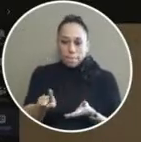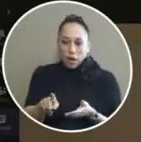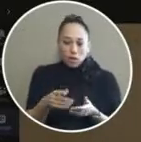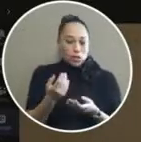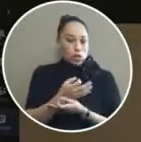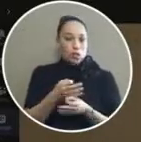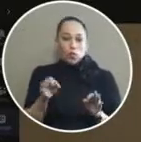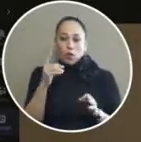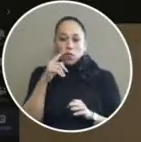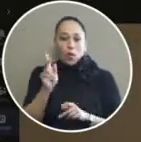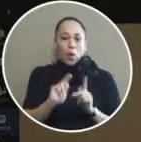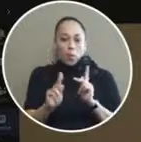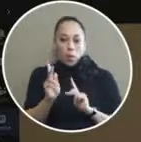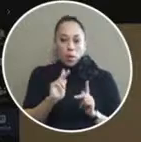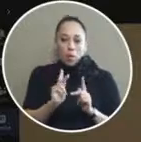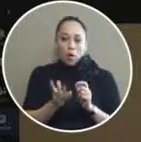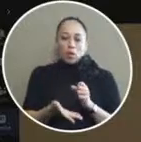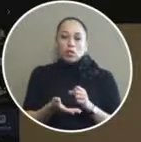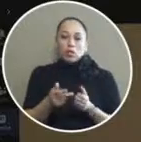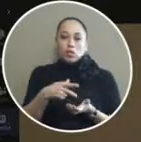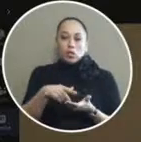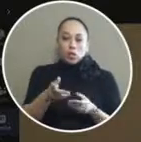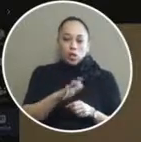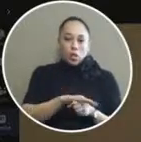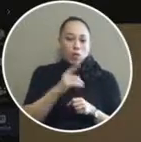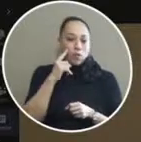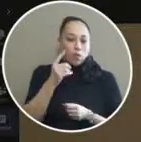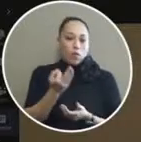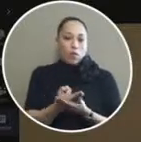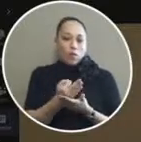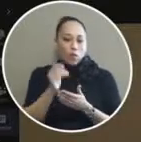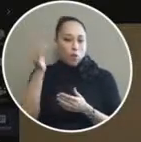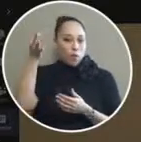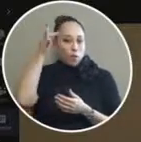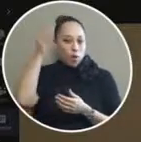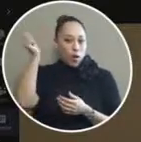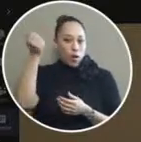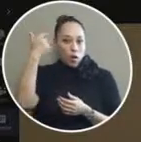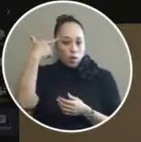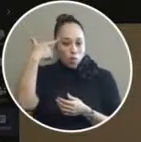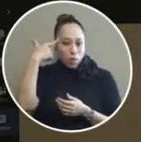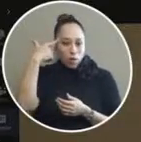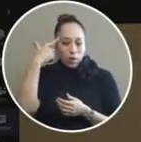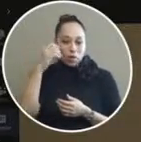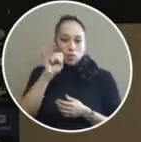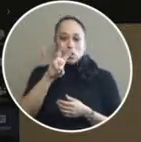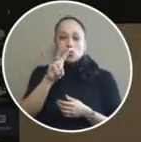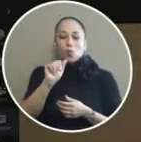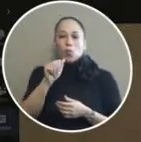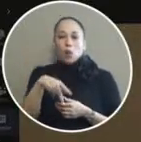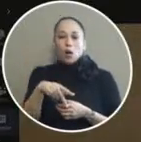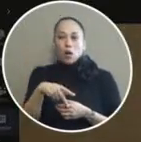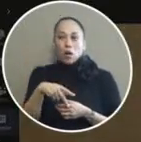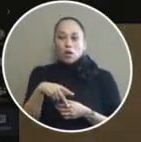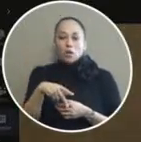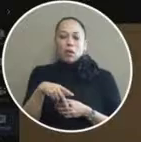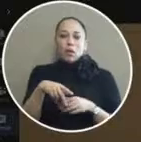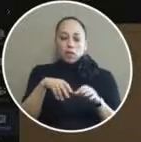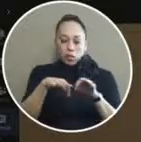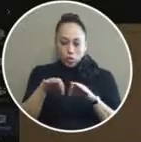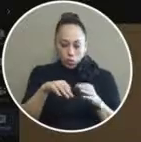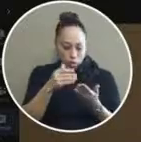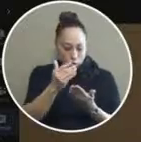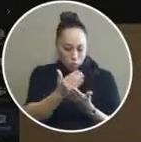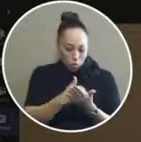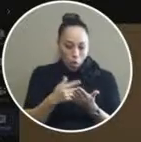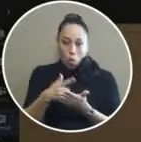free of charge for people. It's covered through funding that comes from the federal government. The swab there are instructions given,